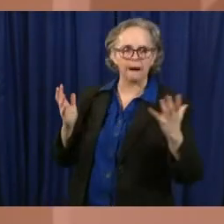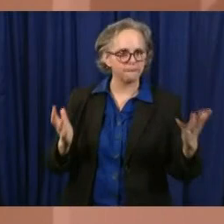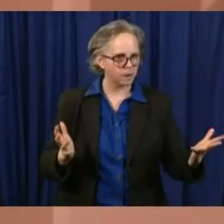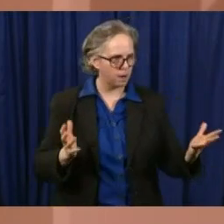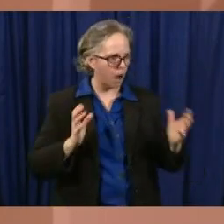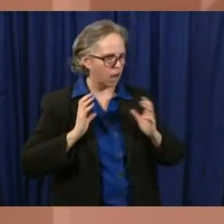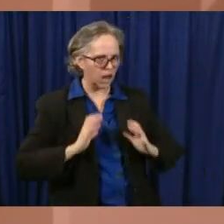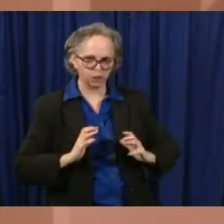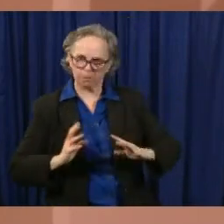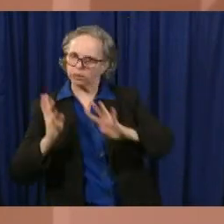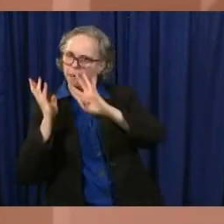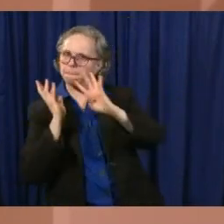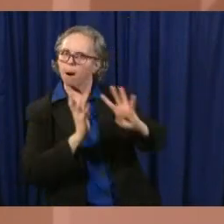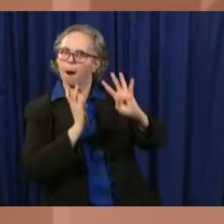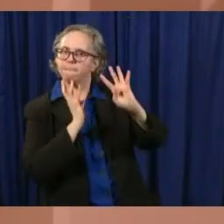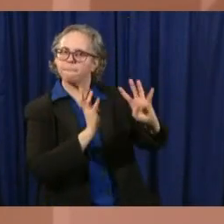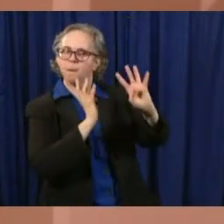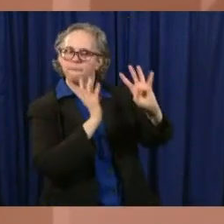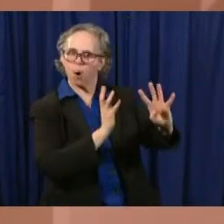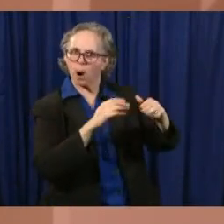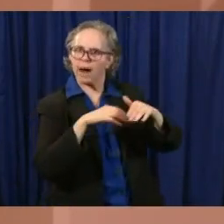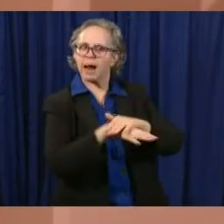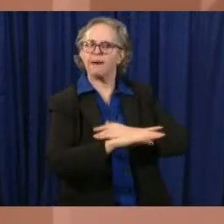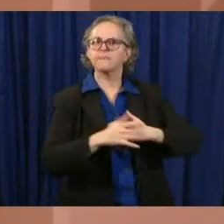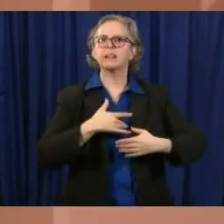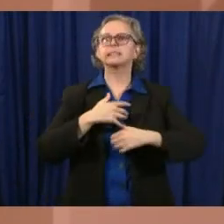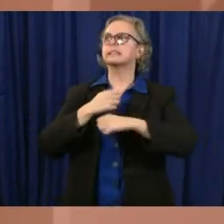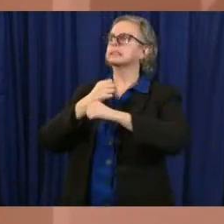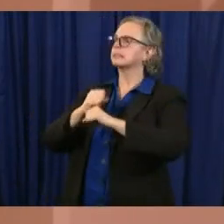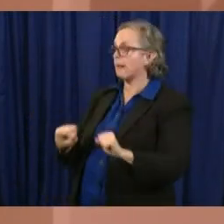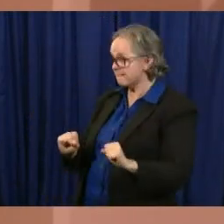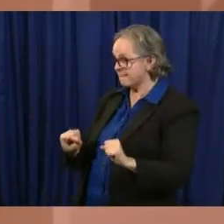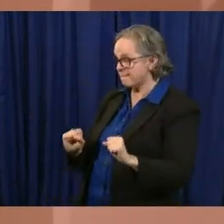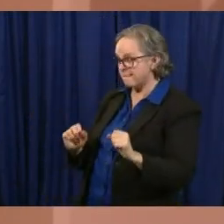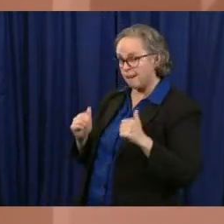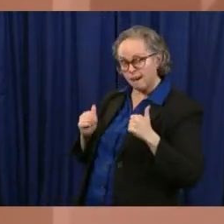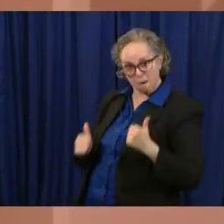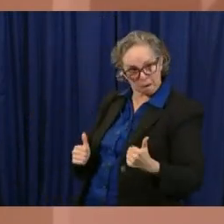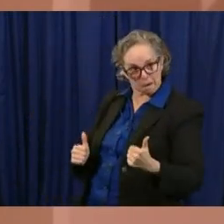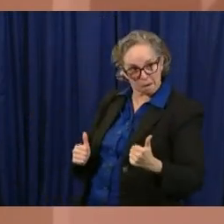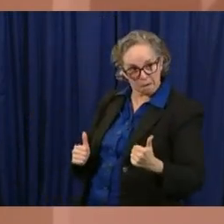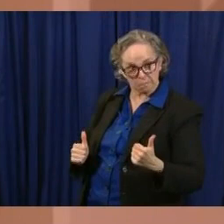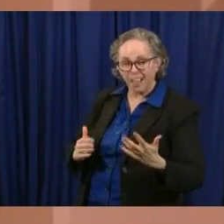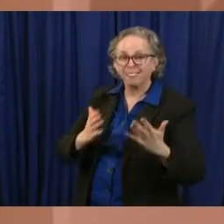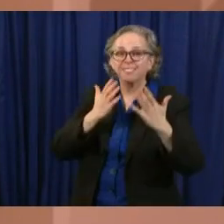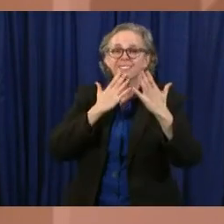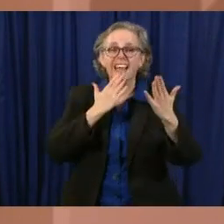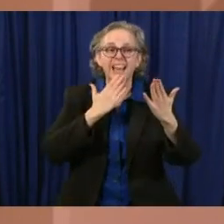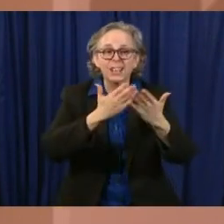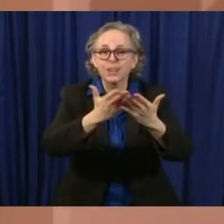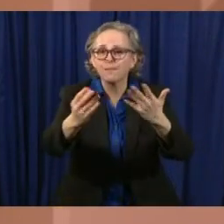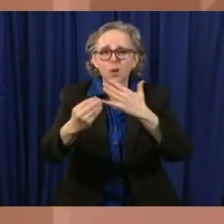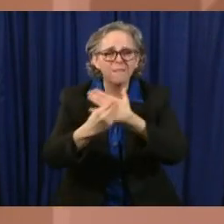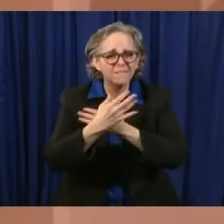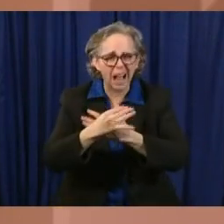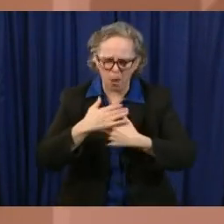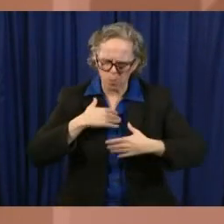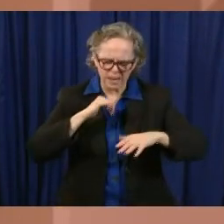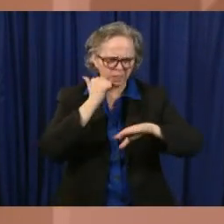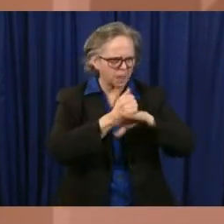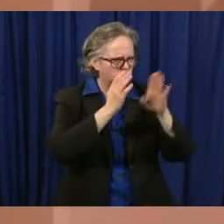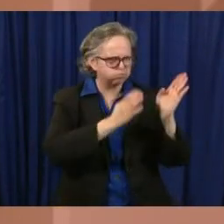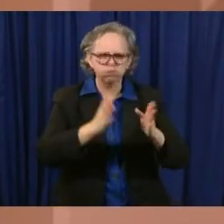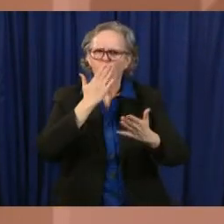So we're building, thanks to your advice, some really, really great protocols and strategies. We appreciate the